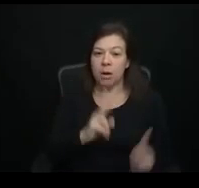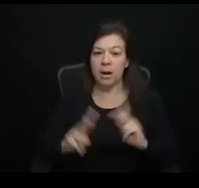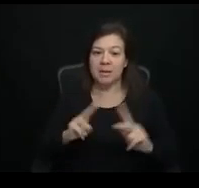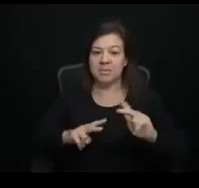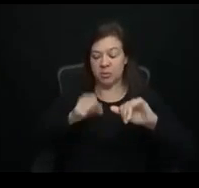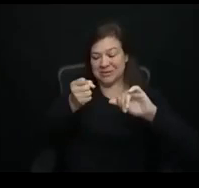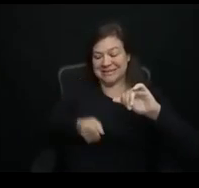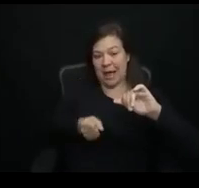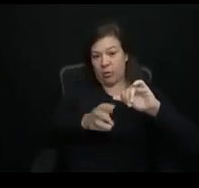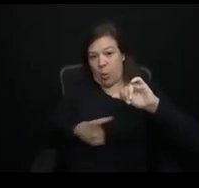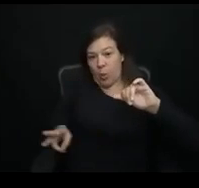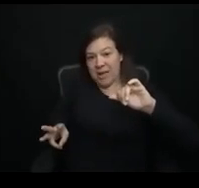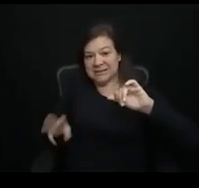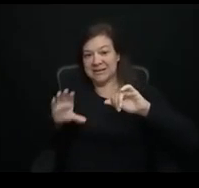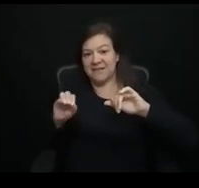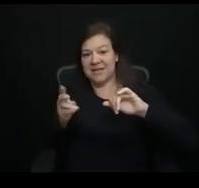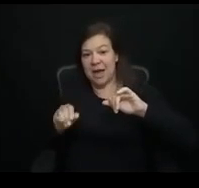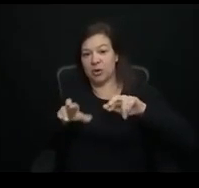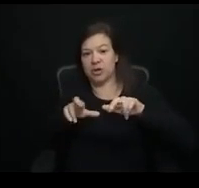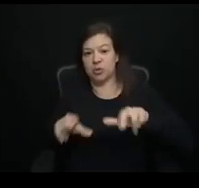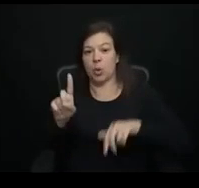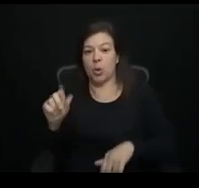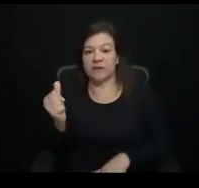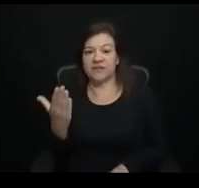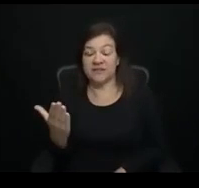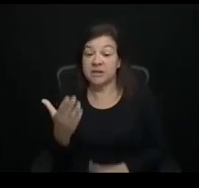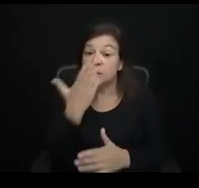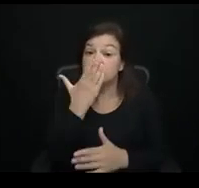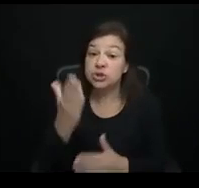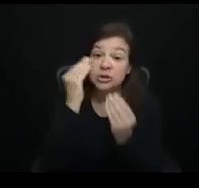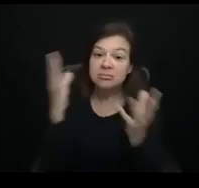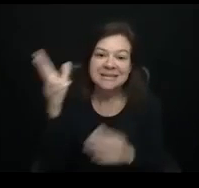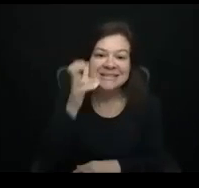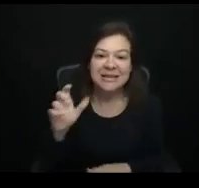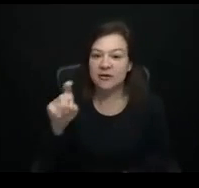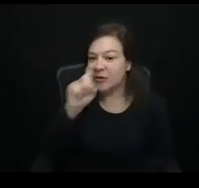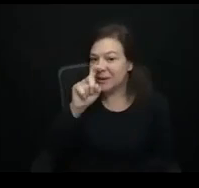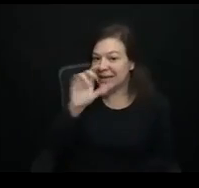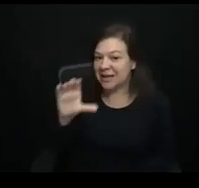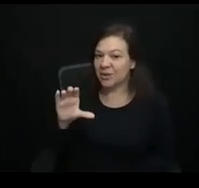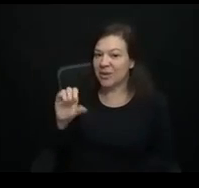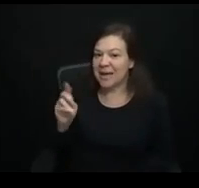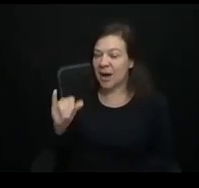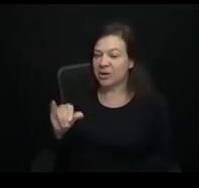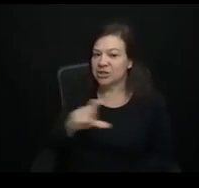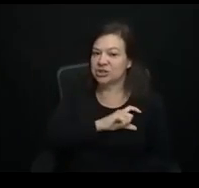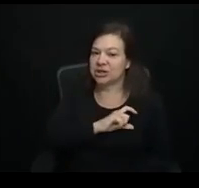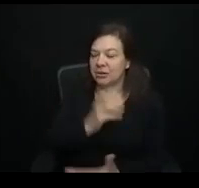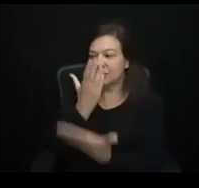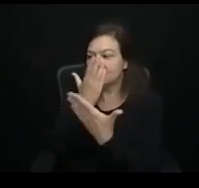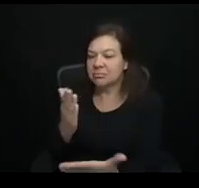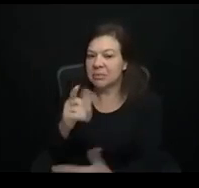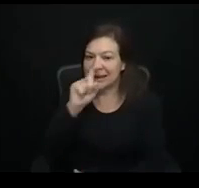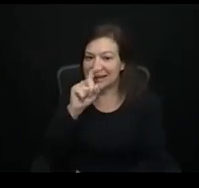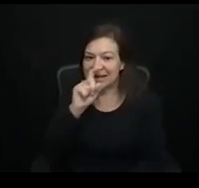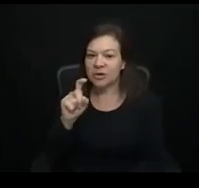Road 115. I would like to it was good news to hear from Eagle County Sheriff, and would like to thank Eagle County for getting